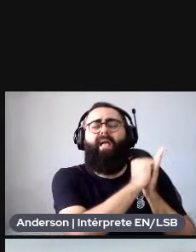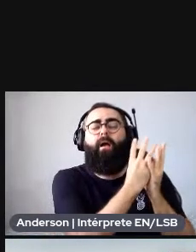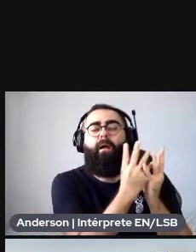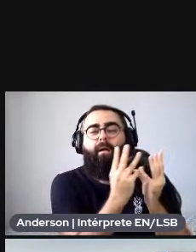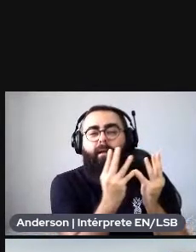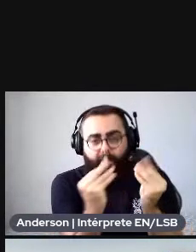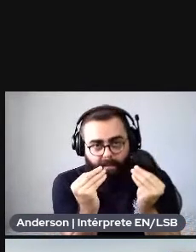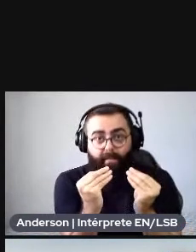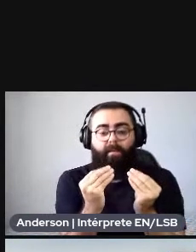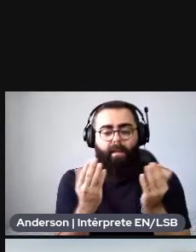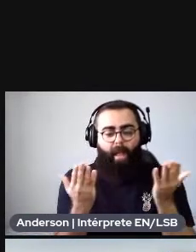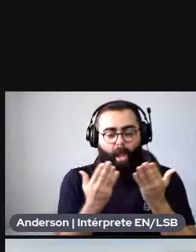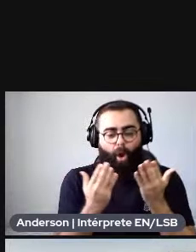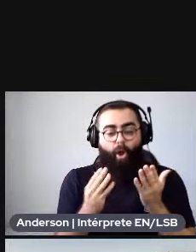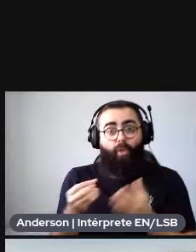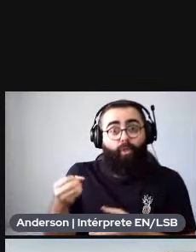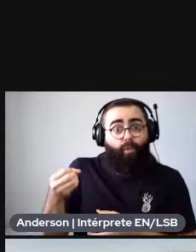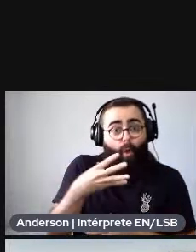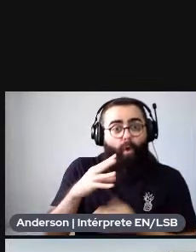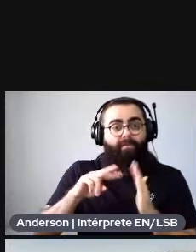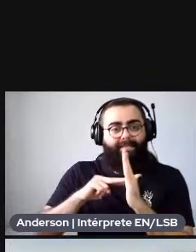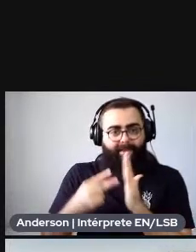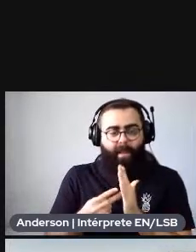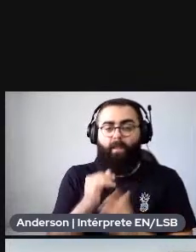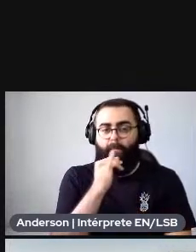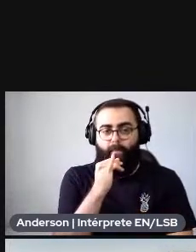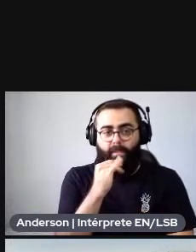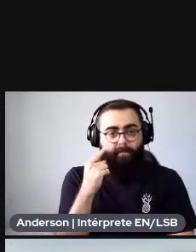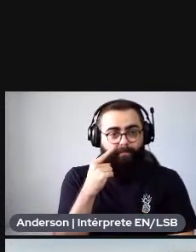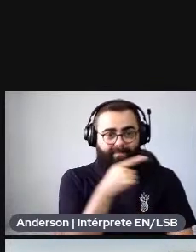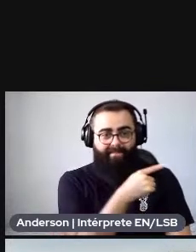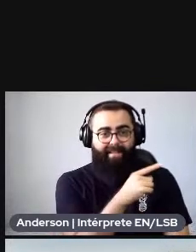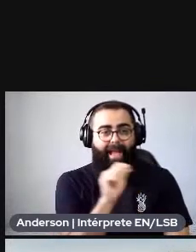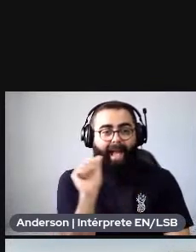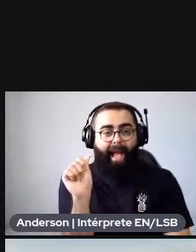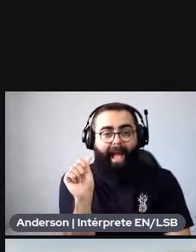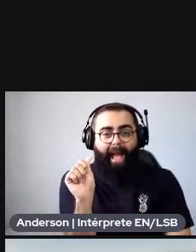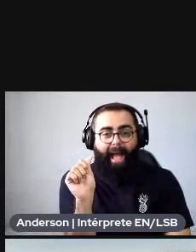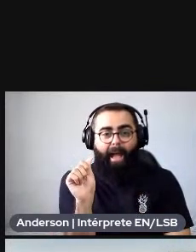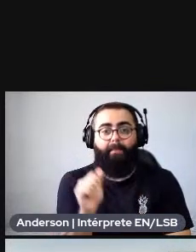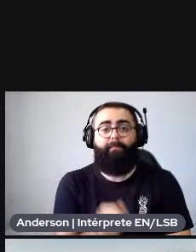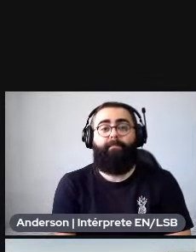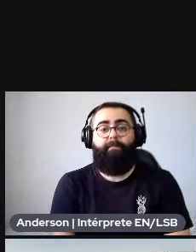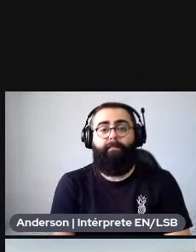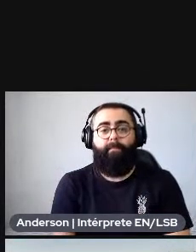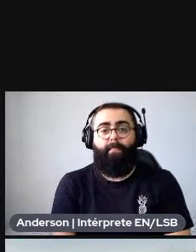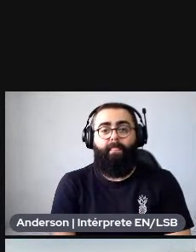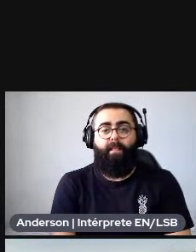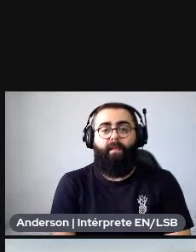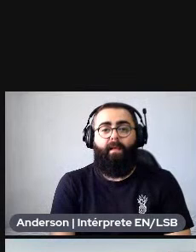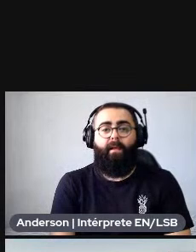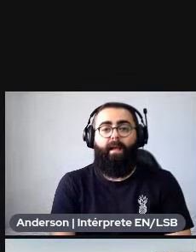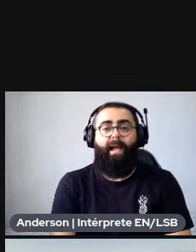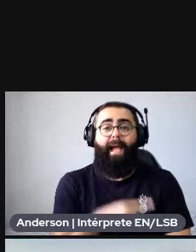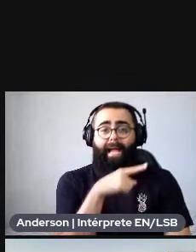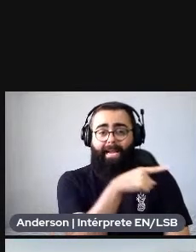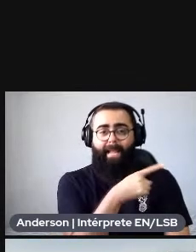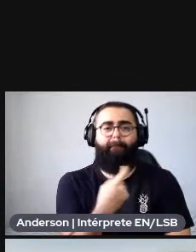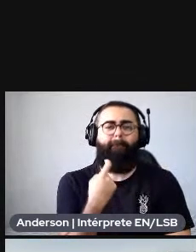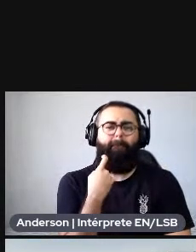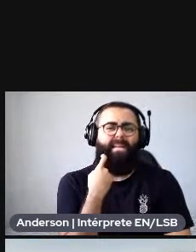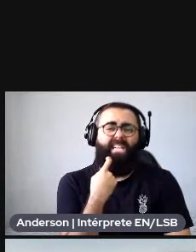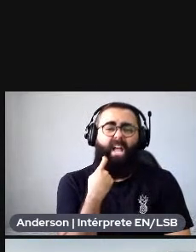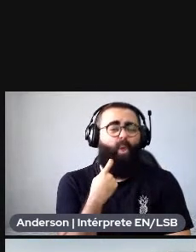be conceived in the examples. So for instance, in A, dice que el pecador cae en desesperanza y se echa